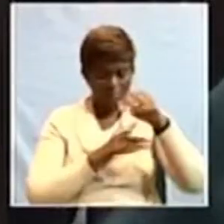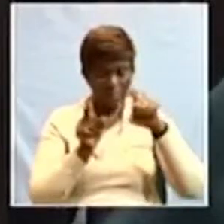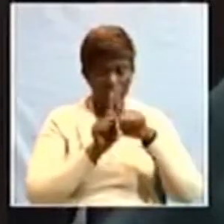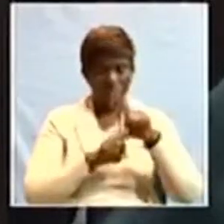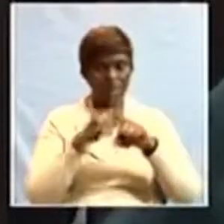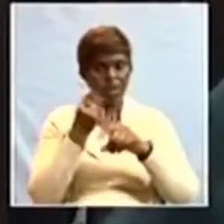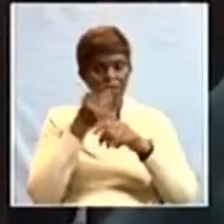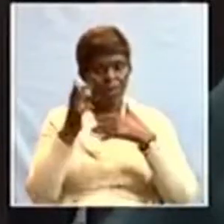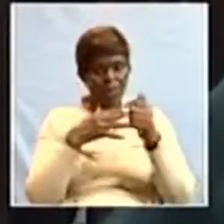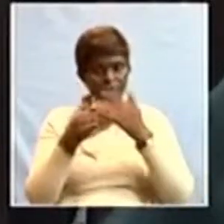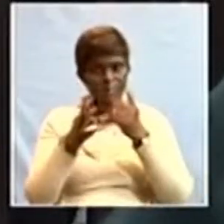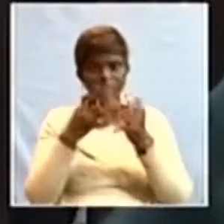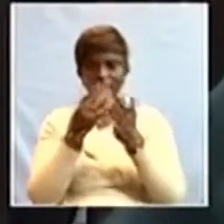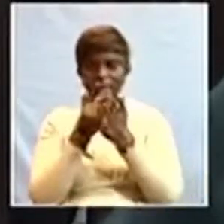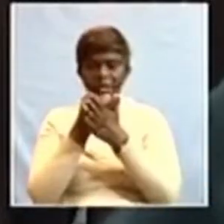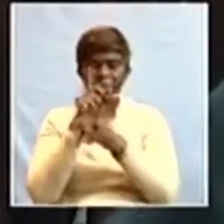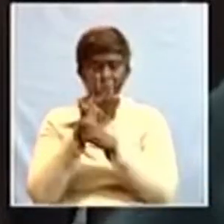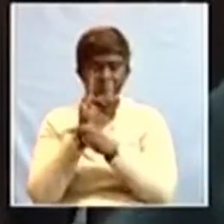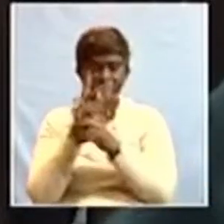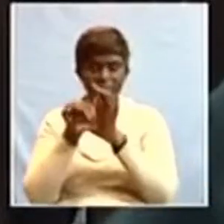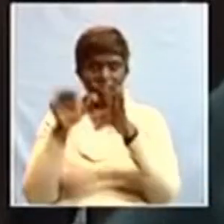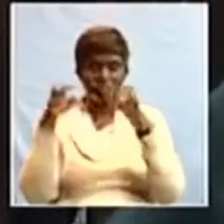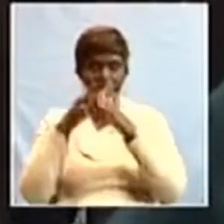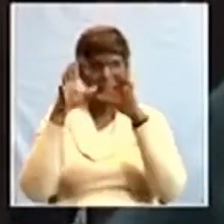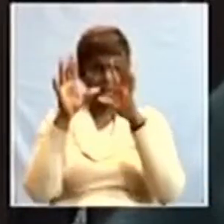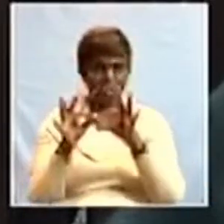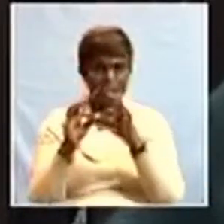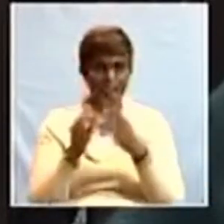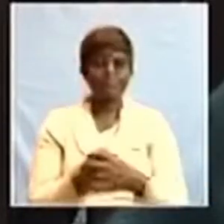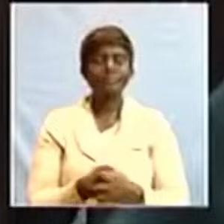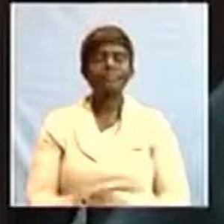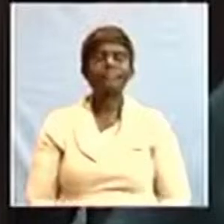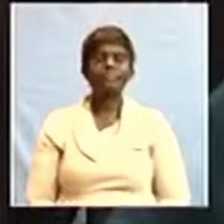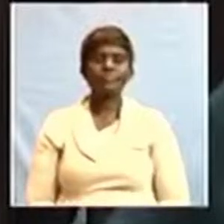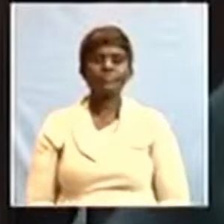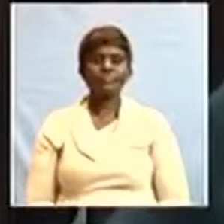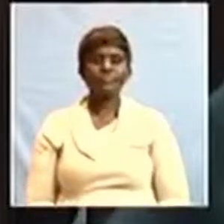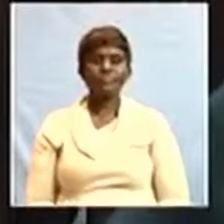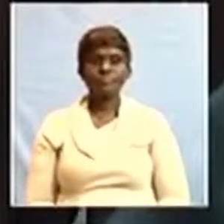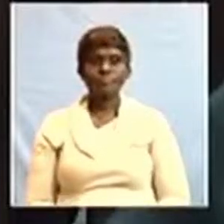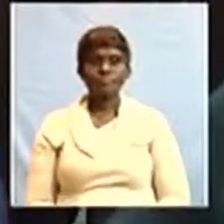money lie idle in the bank accounts? That's Thank